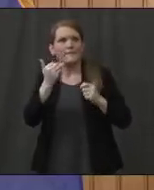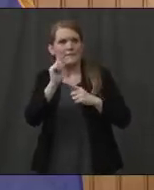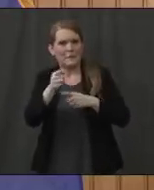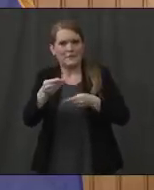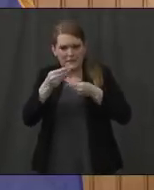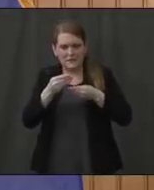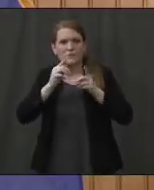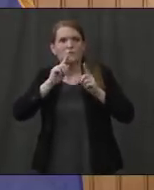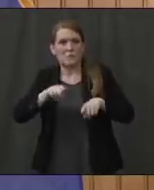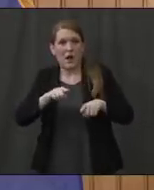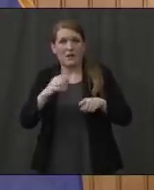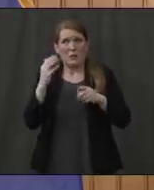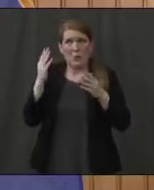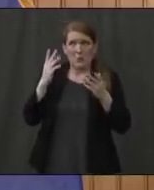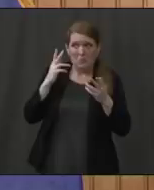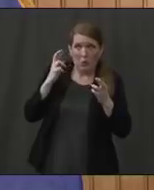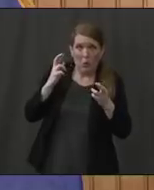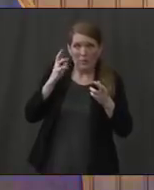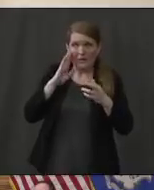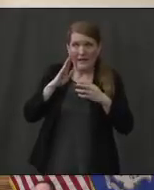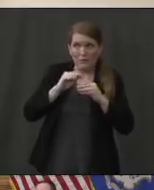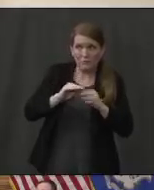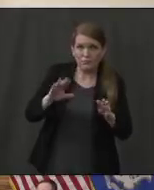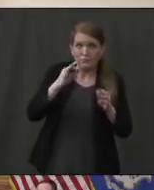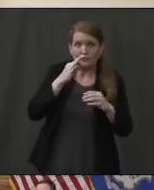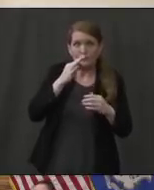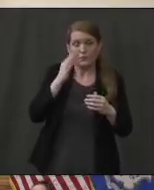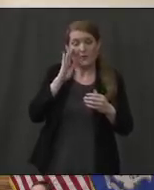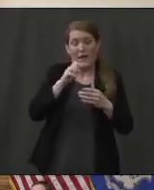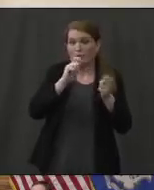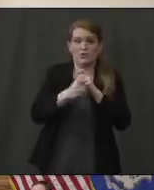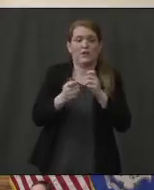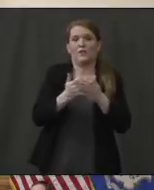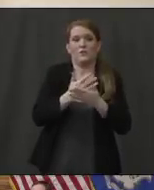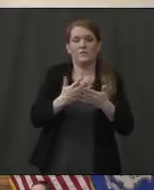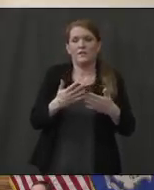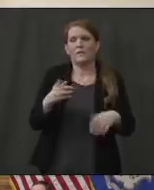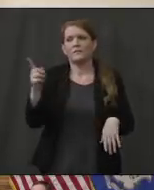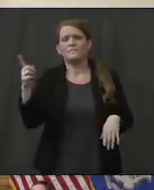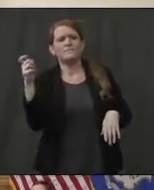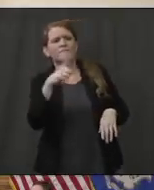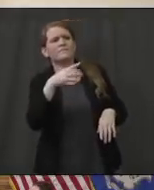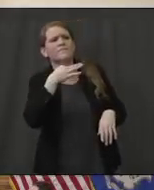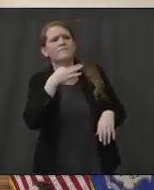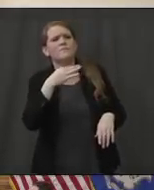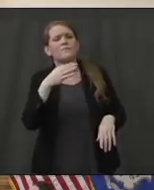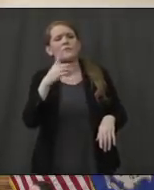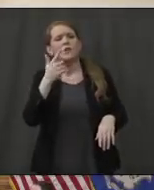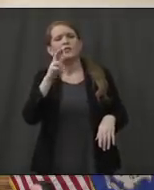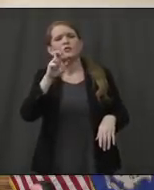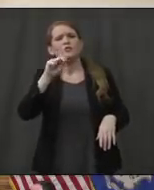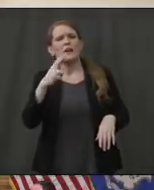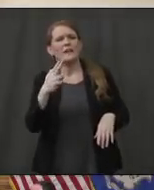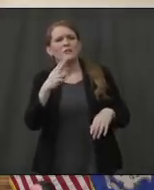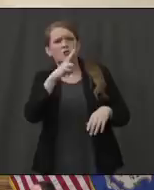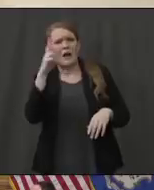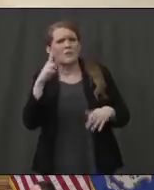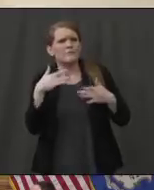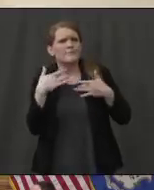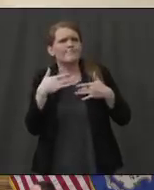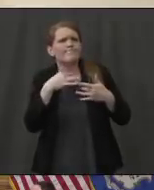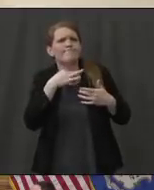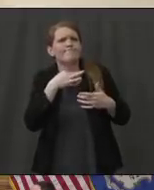Can you tell us what the status is at Greenwich Hospital? I believe that's in the Yale network. Yeah. Greenwich, as of